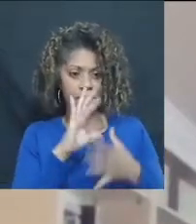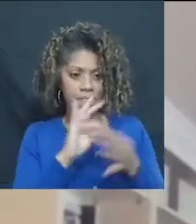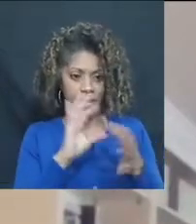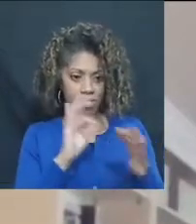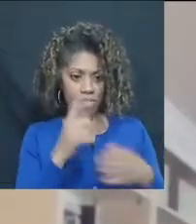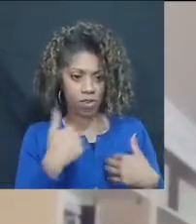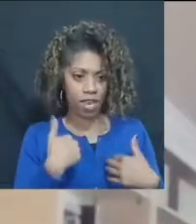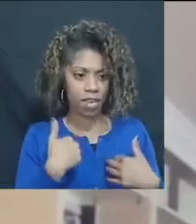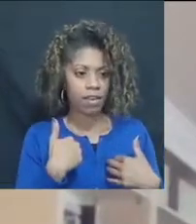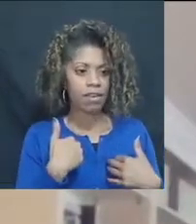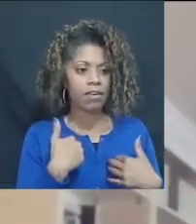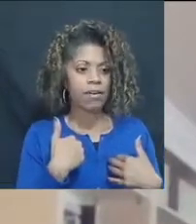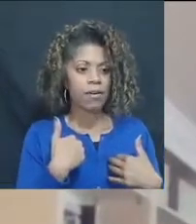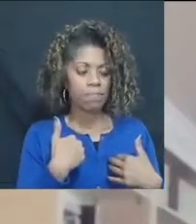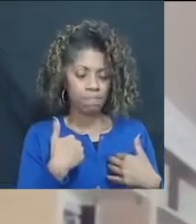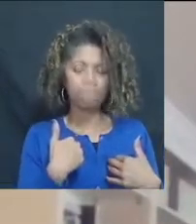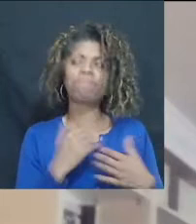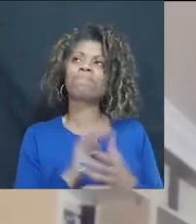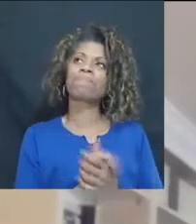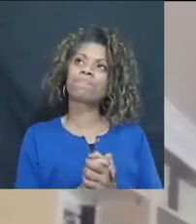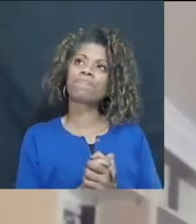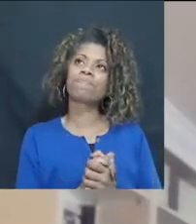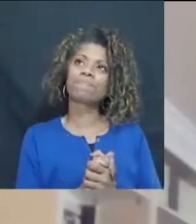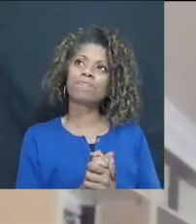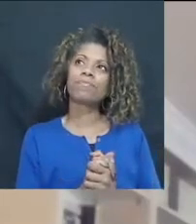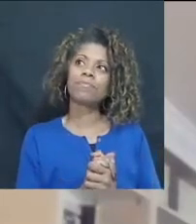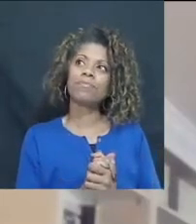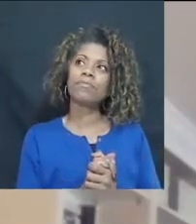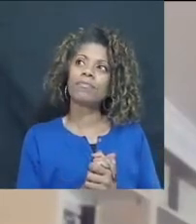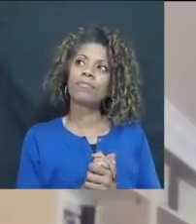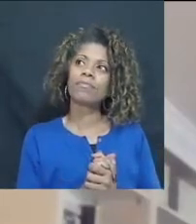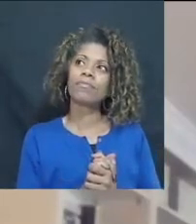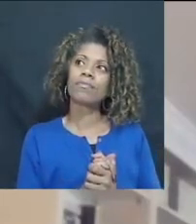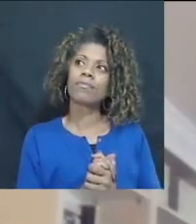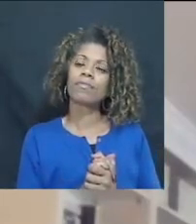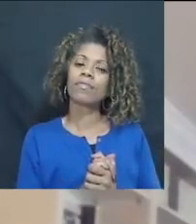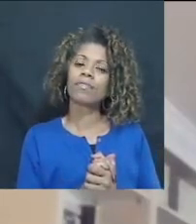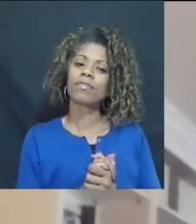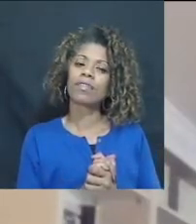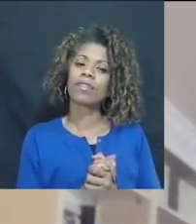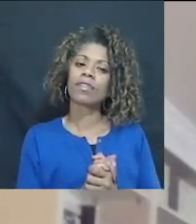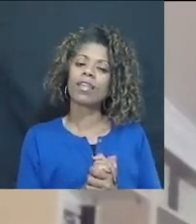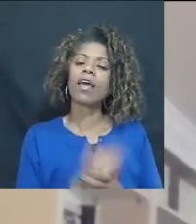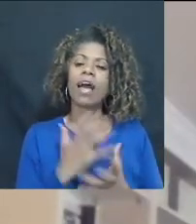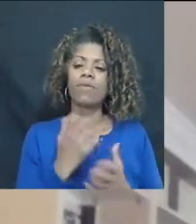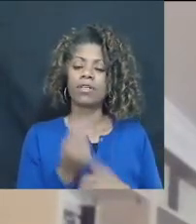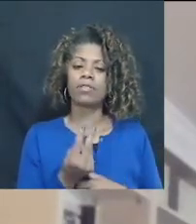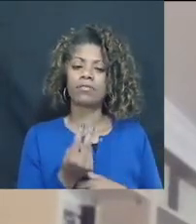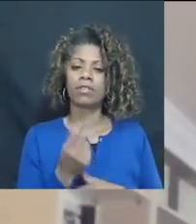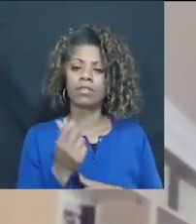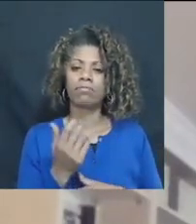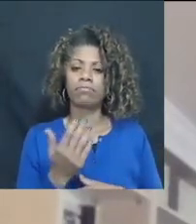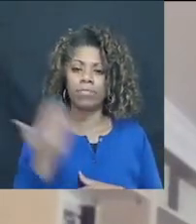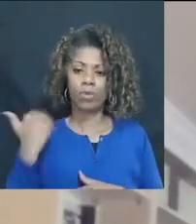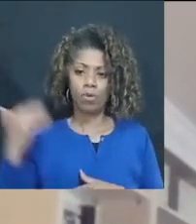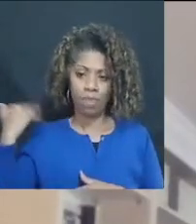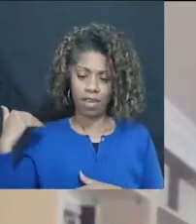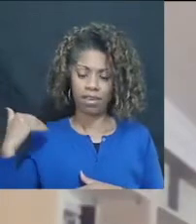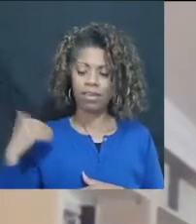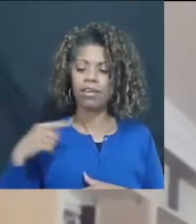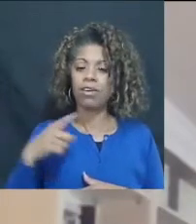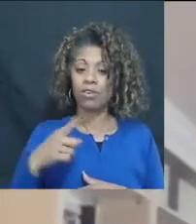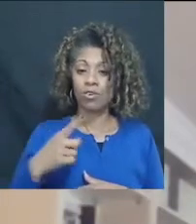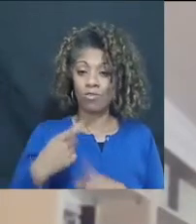want to go back in time and talk to the viewers a little bit about your origins. You hail from Pontiac, Michigan. Looking back on